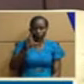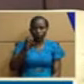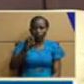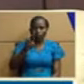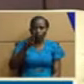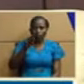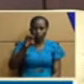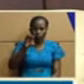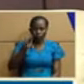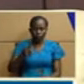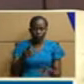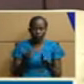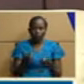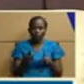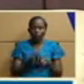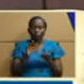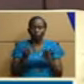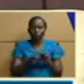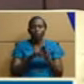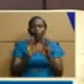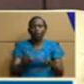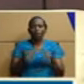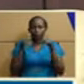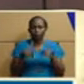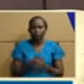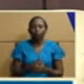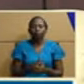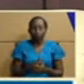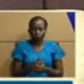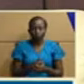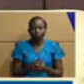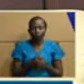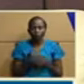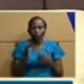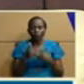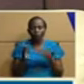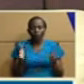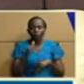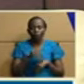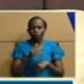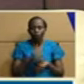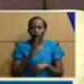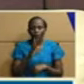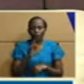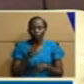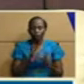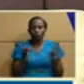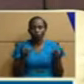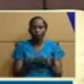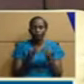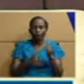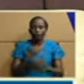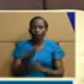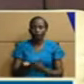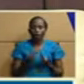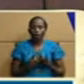Chiyingi, also Member of Parliament, to give us her keynote address for this conference, and then after that keynote